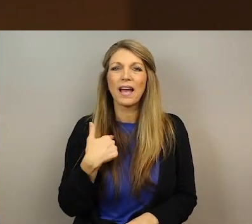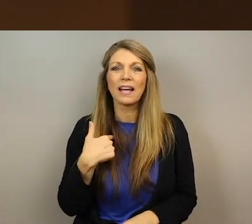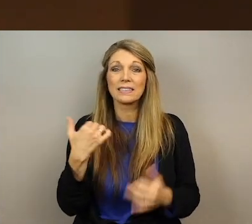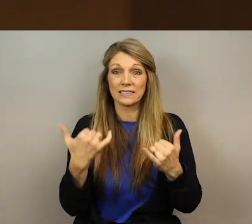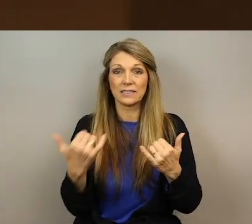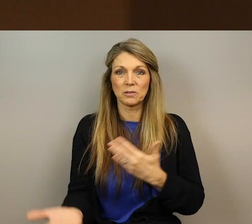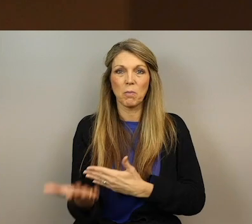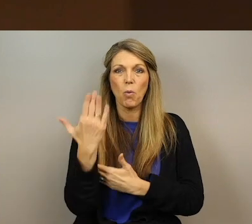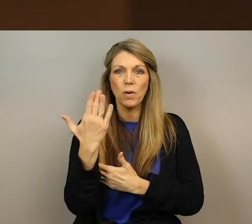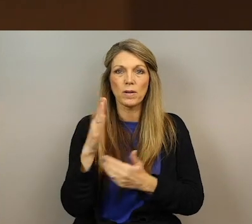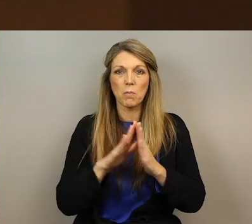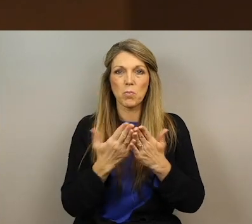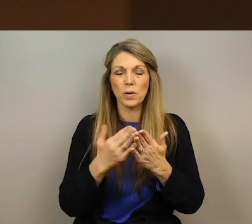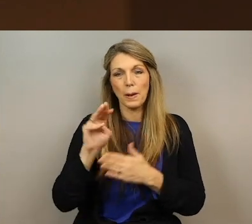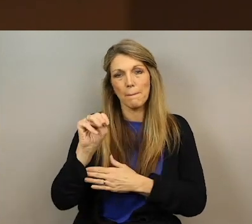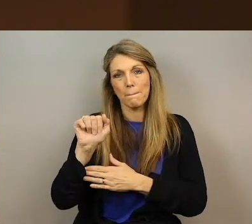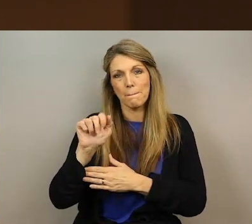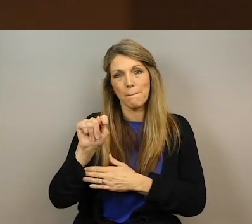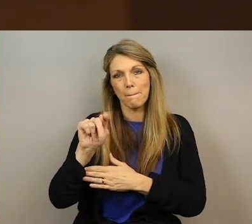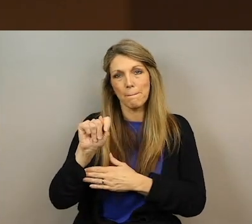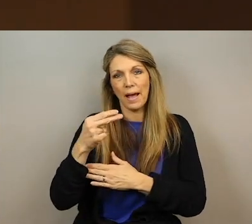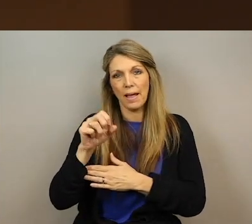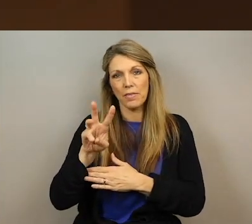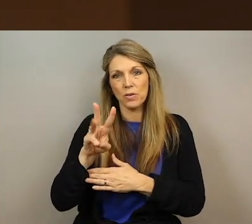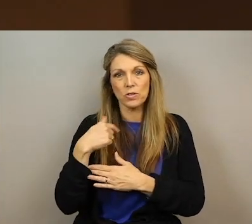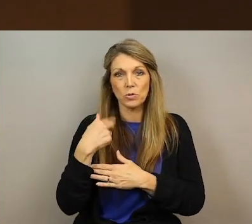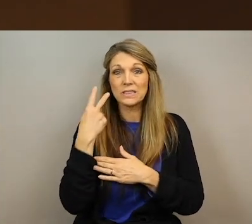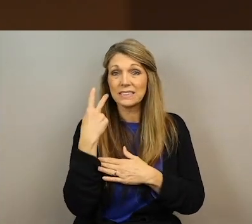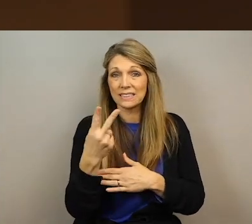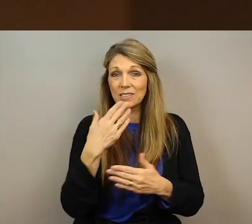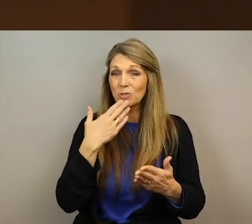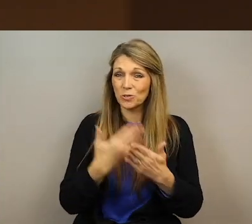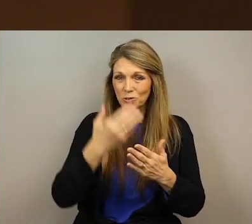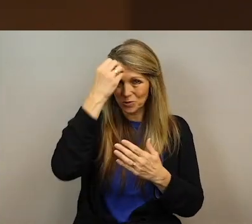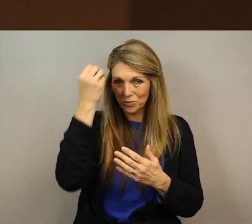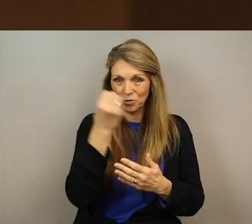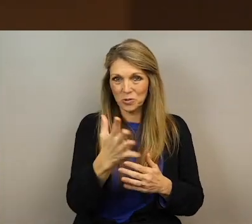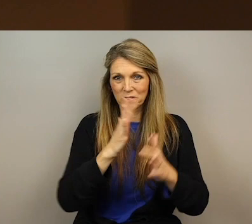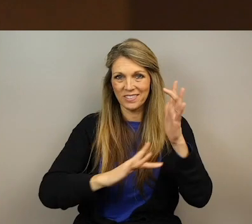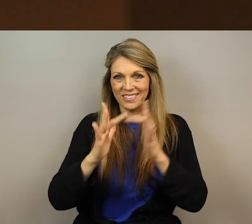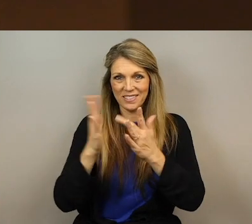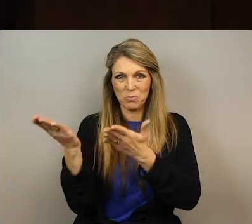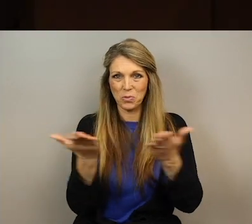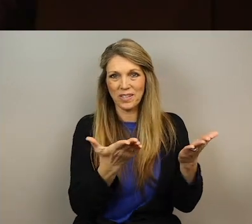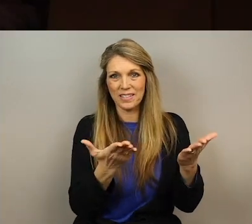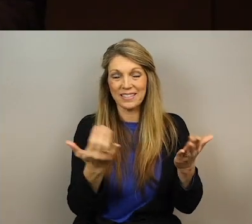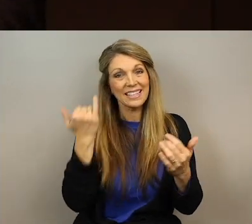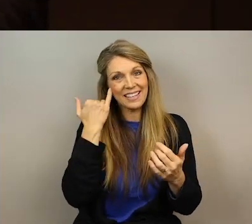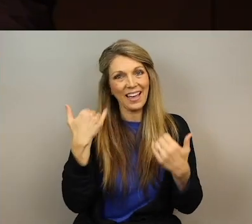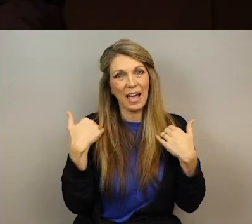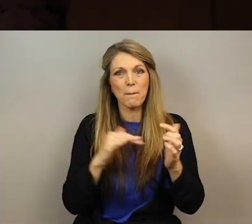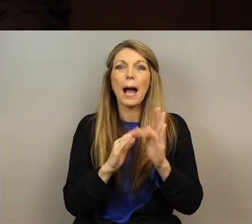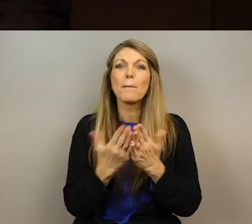at the text as in the book of Matthew, I hope that you're going to see the good news that Jesus brings. If you have your Bible, and I hope that